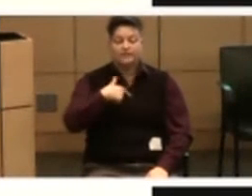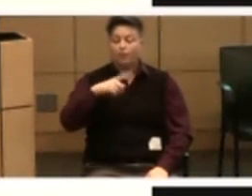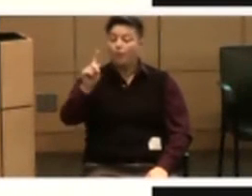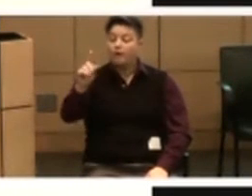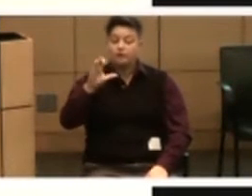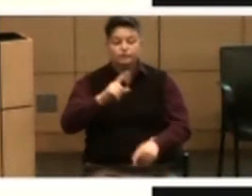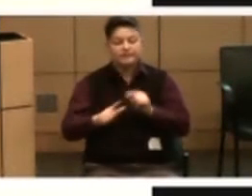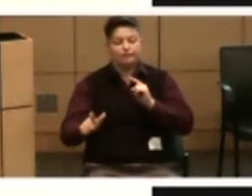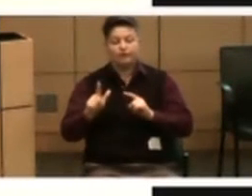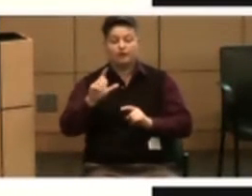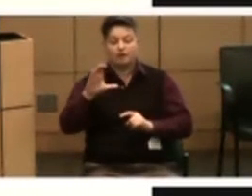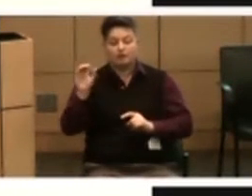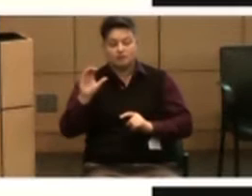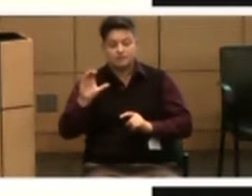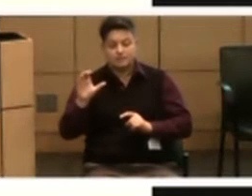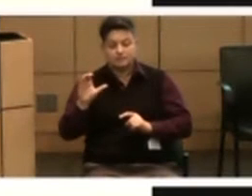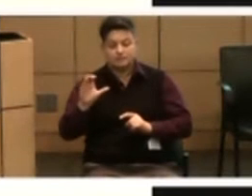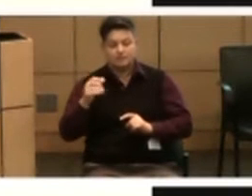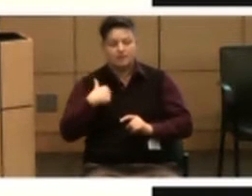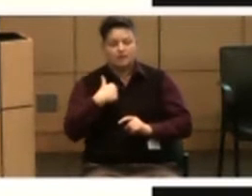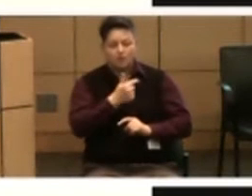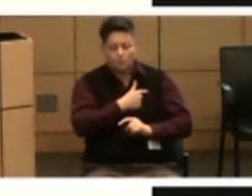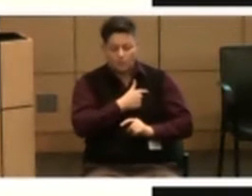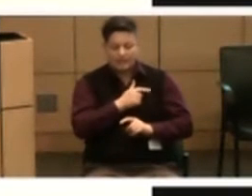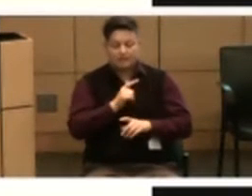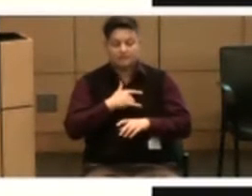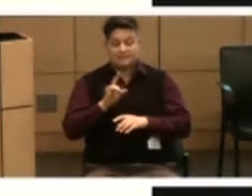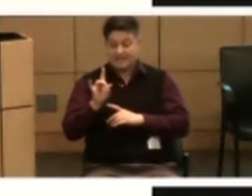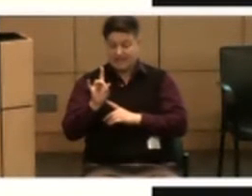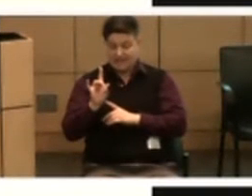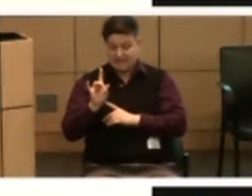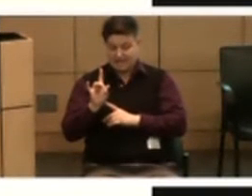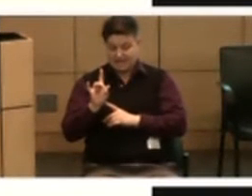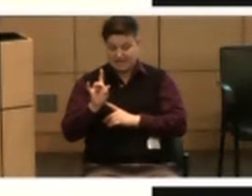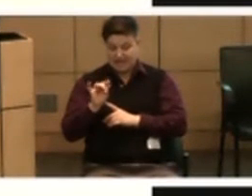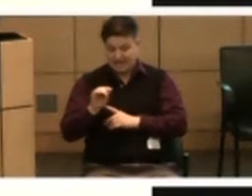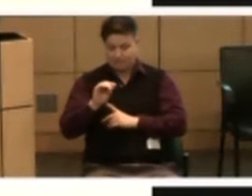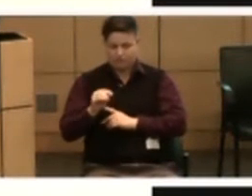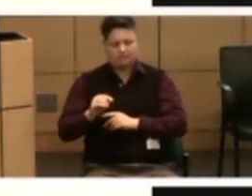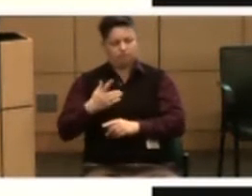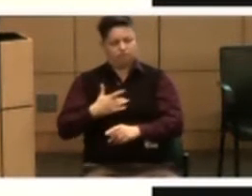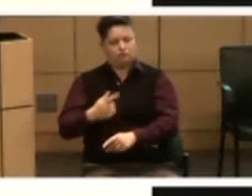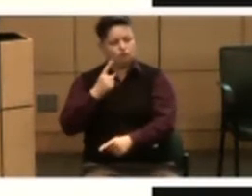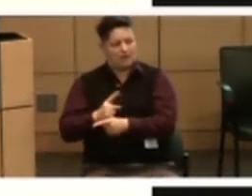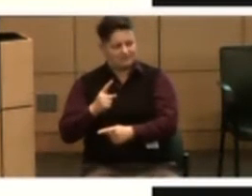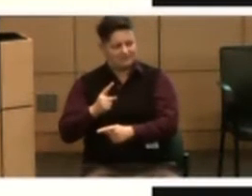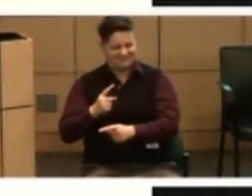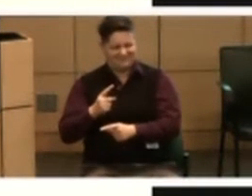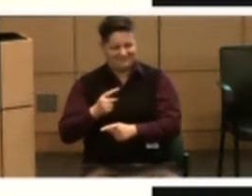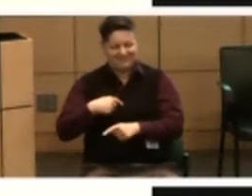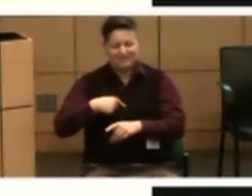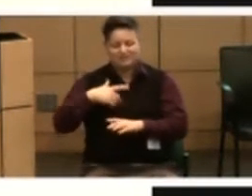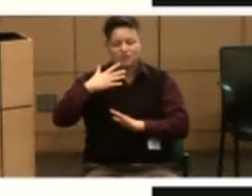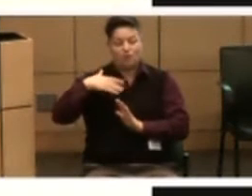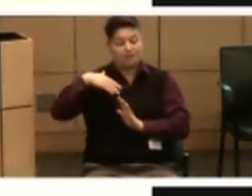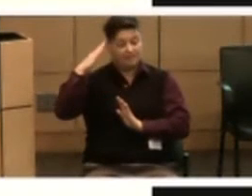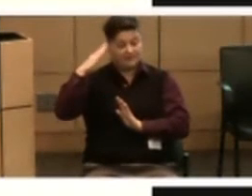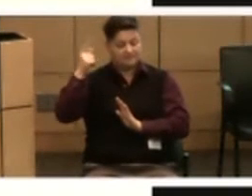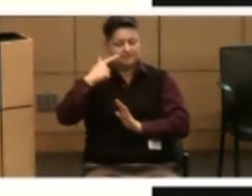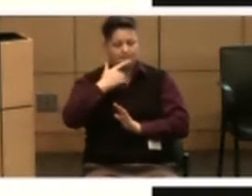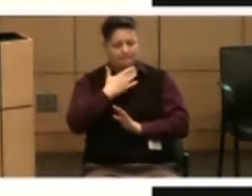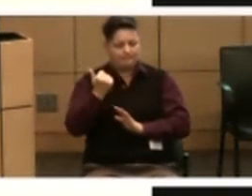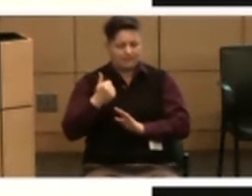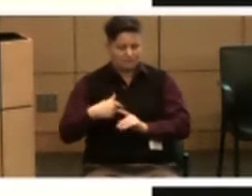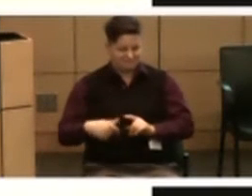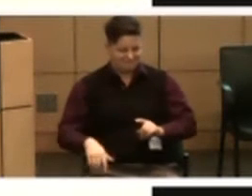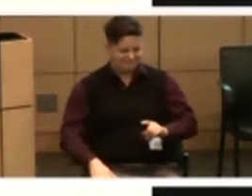Okay. And so up on in this case, up is better. And here I'm showing